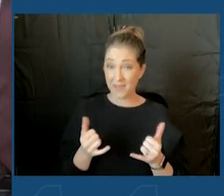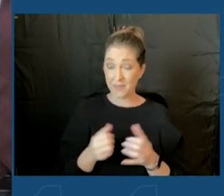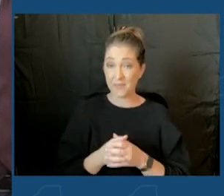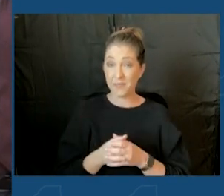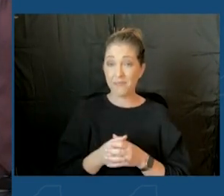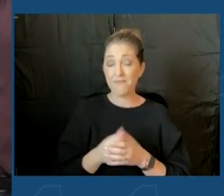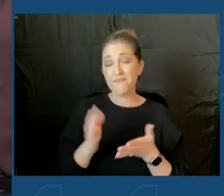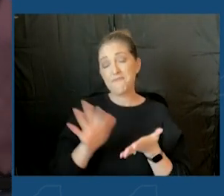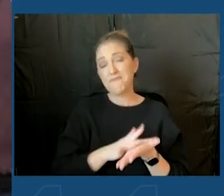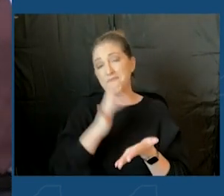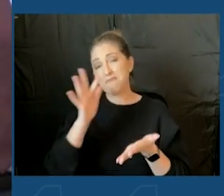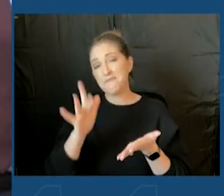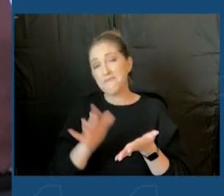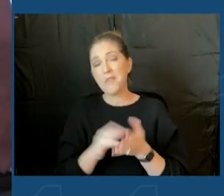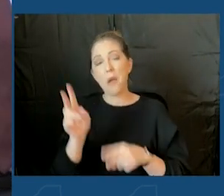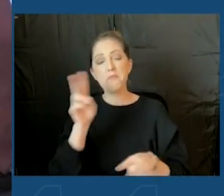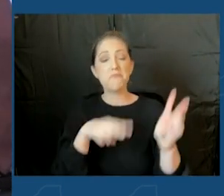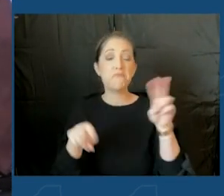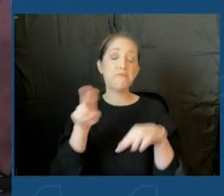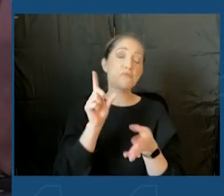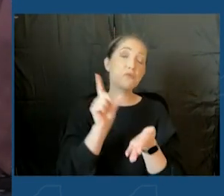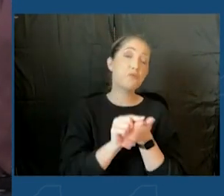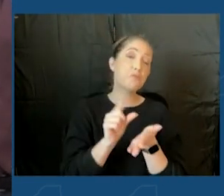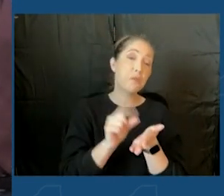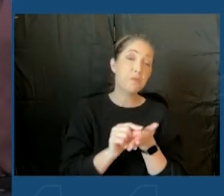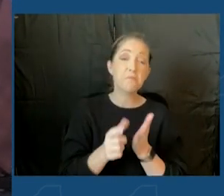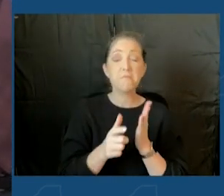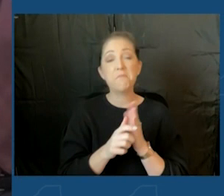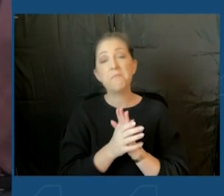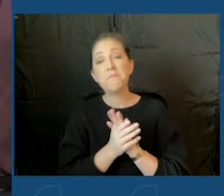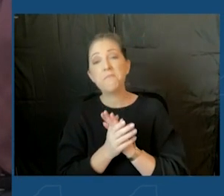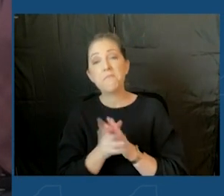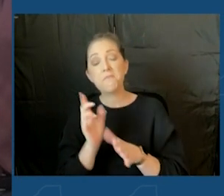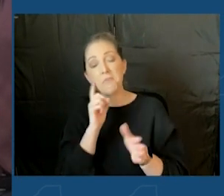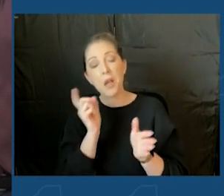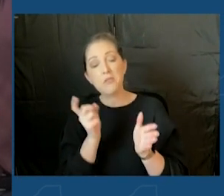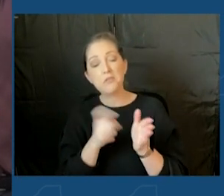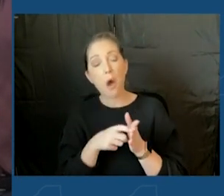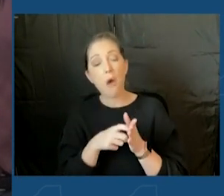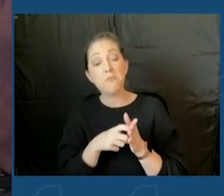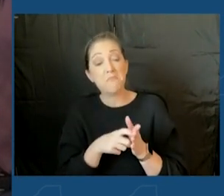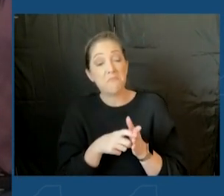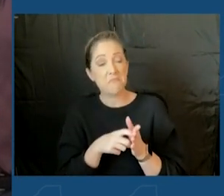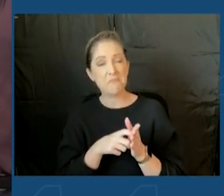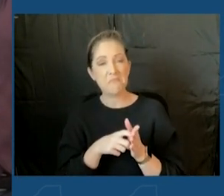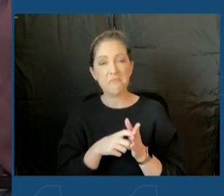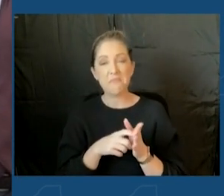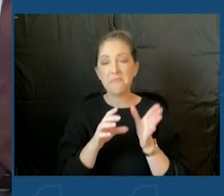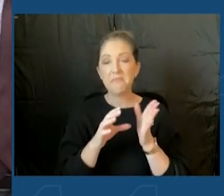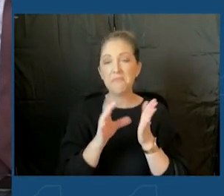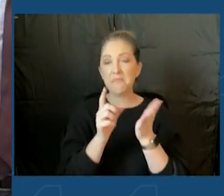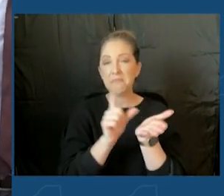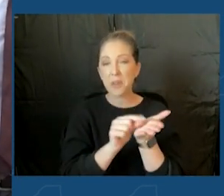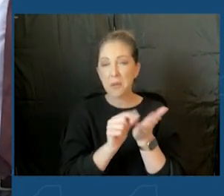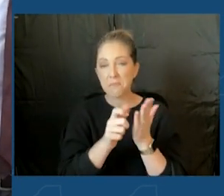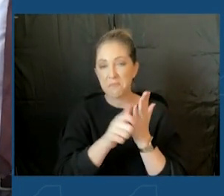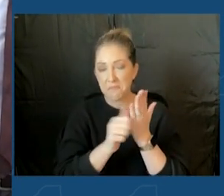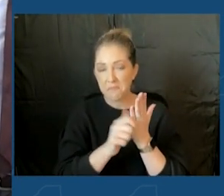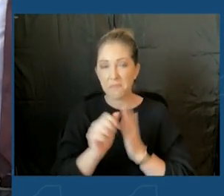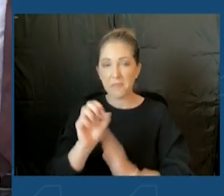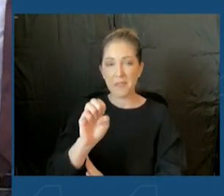a while I peruse at the newspapers, saw a rather enlightened editorial, Daily News,